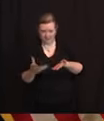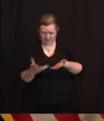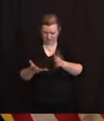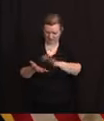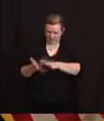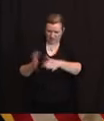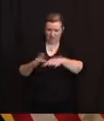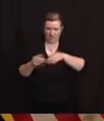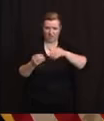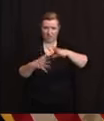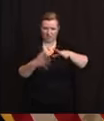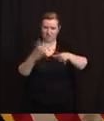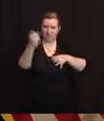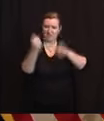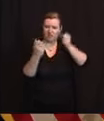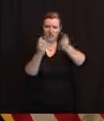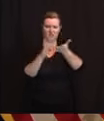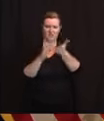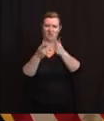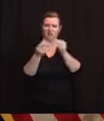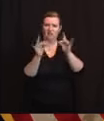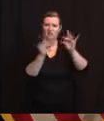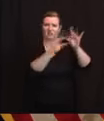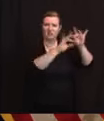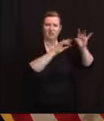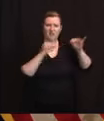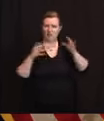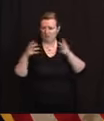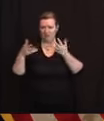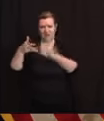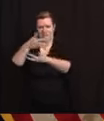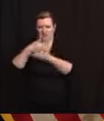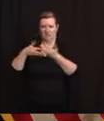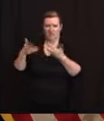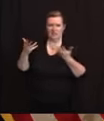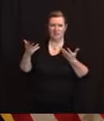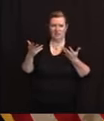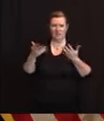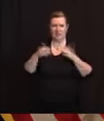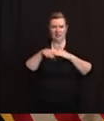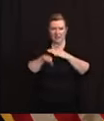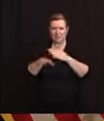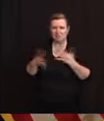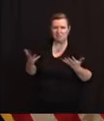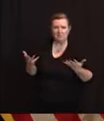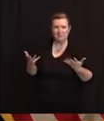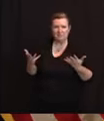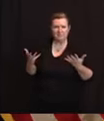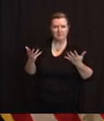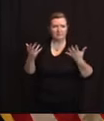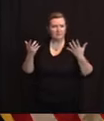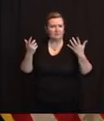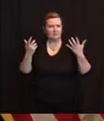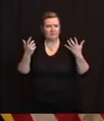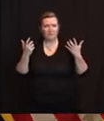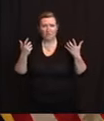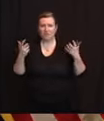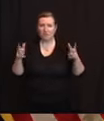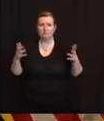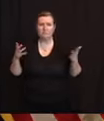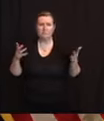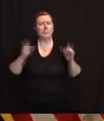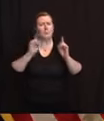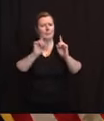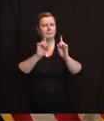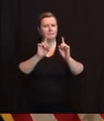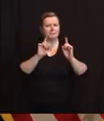right would agree with. On the more positive side, they're large. big footprint, and that's a good thing. In fact,